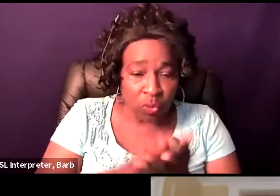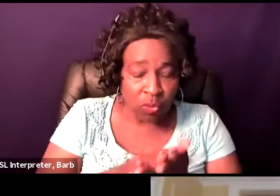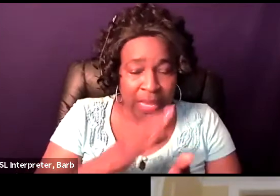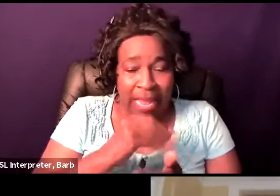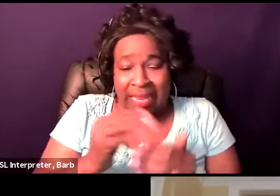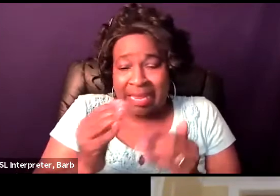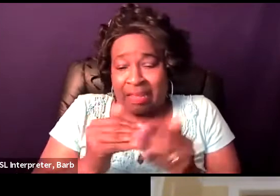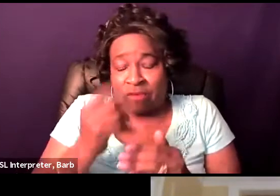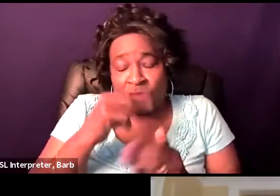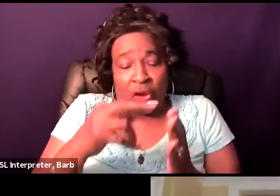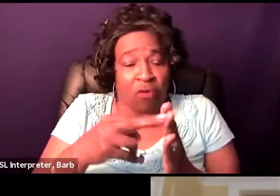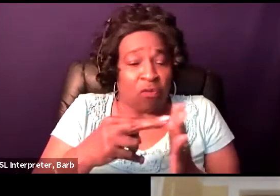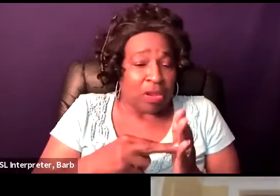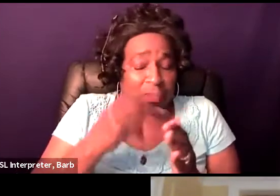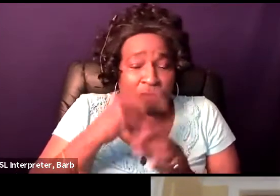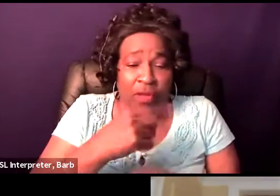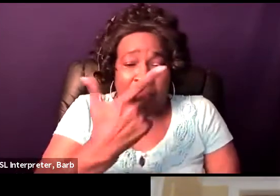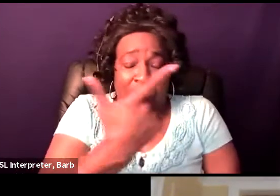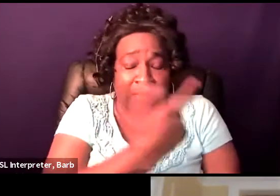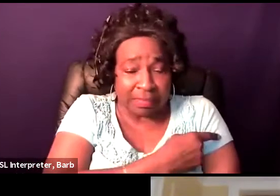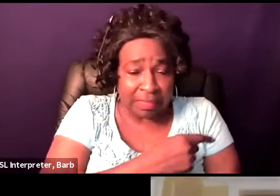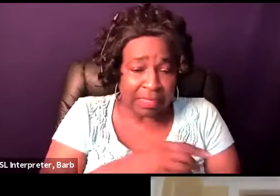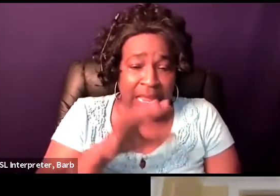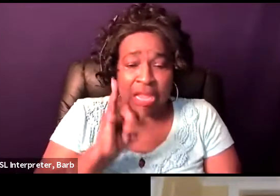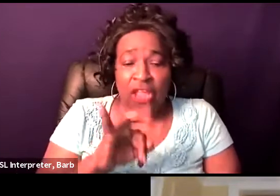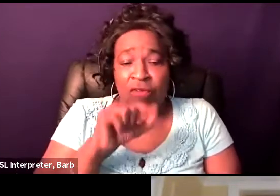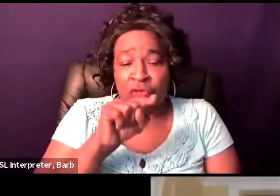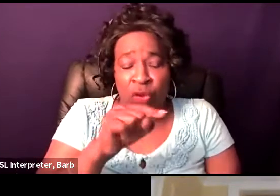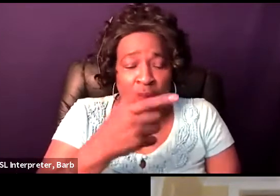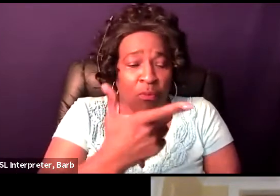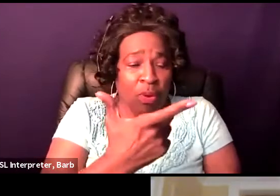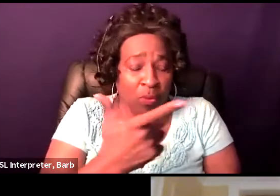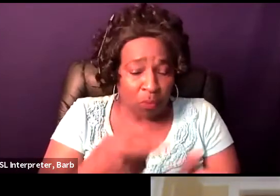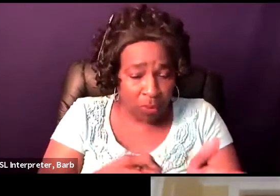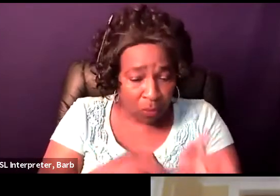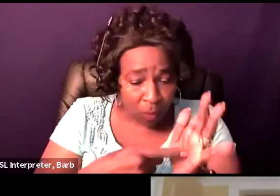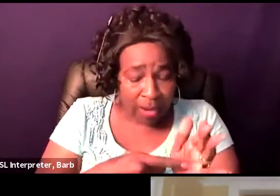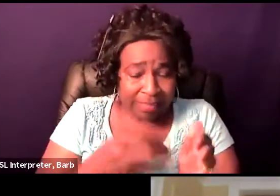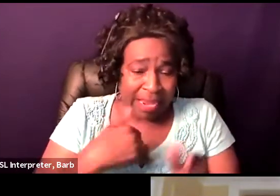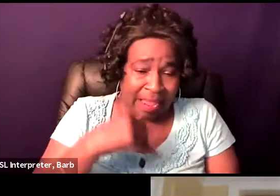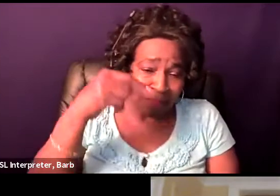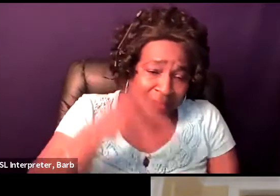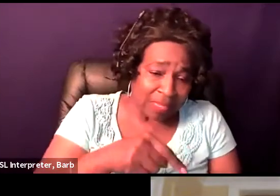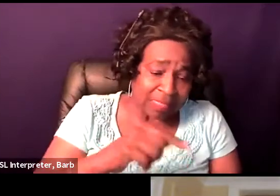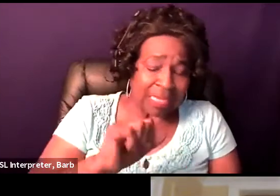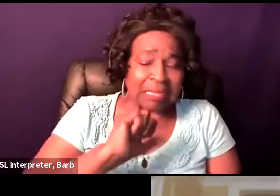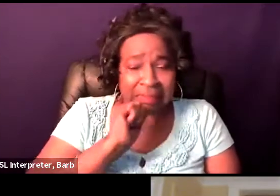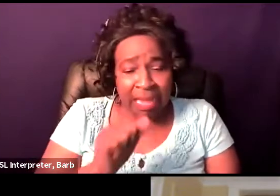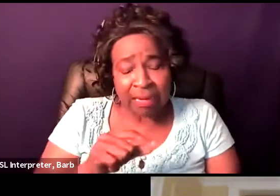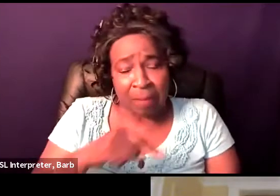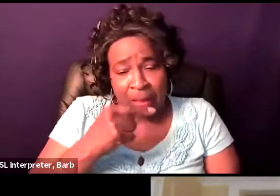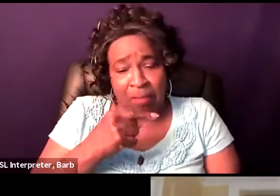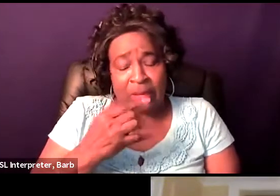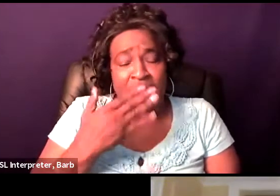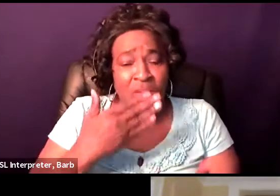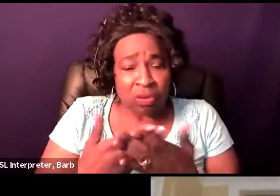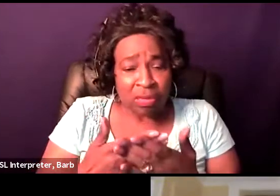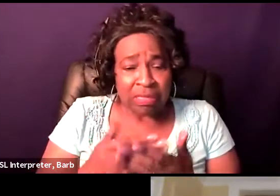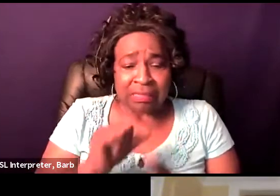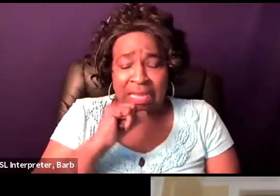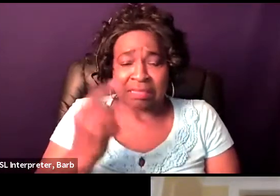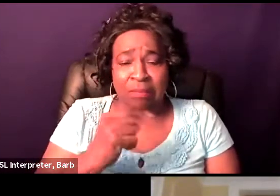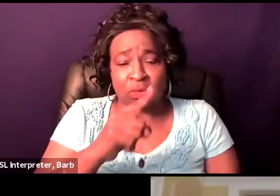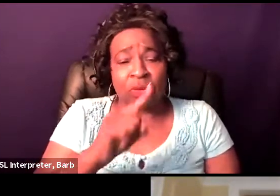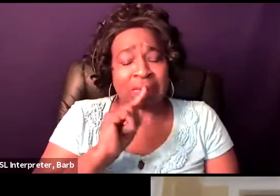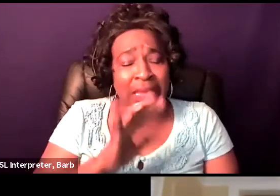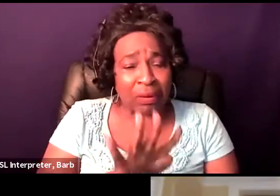just registering for your vaccine, how if you're required to have this thing that is not even a public good. It's not even something that you're